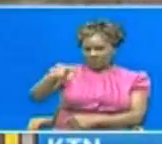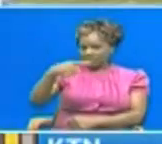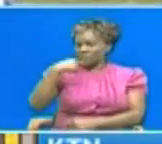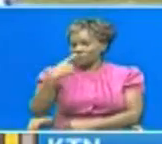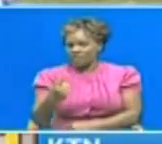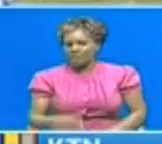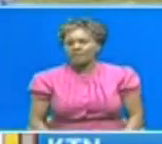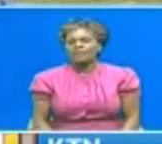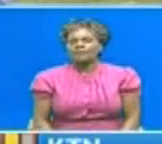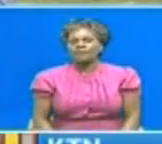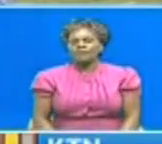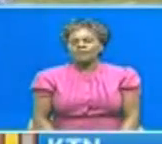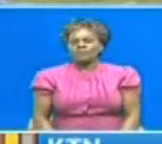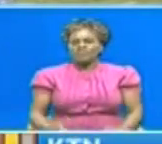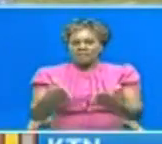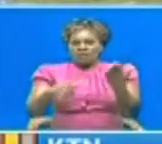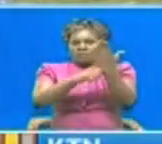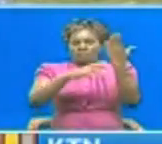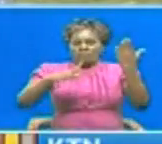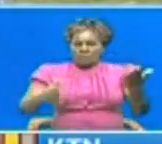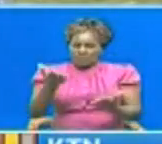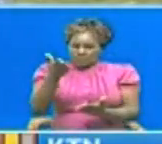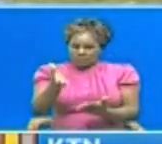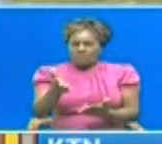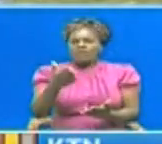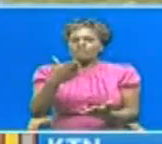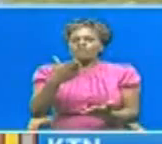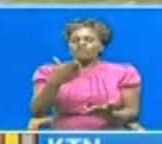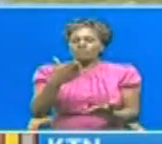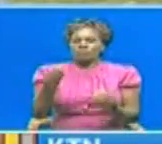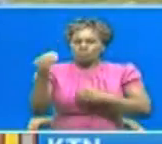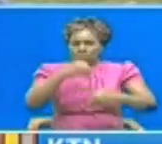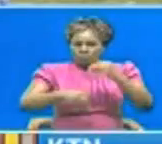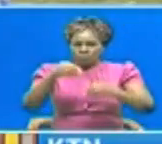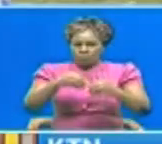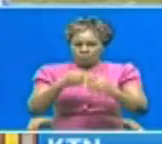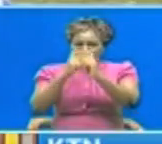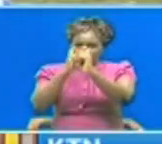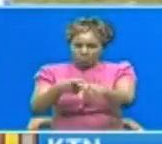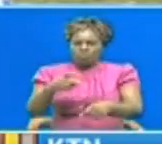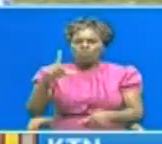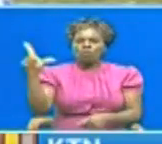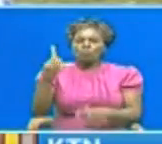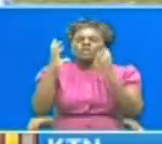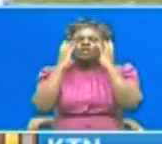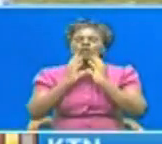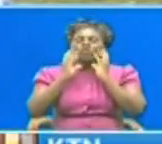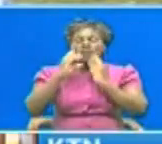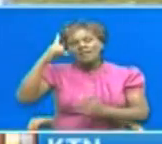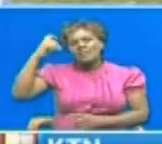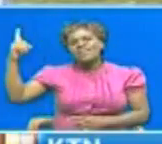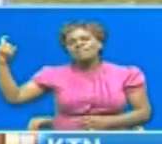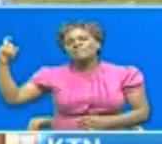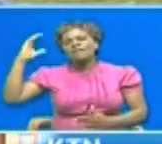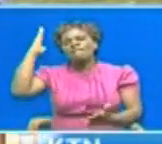says. And with the now famous quote that is attributed to the Oscars winner Lupita Nyong'o, dreams are